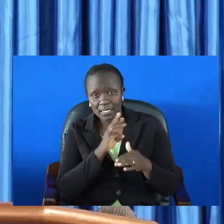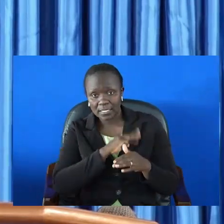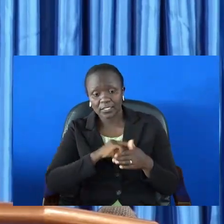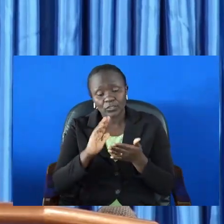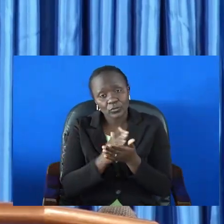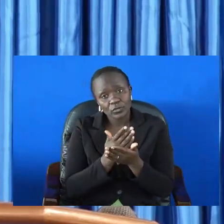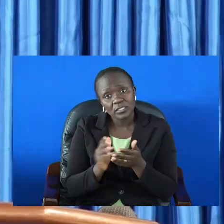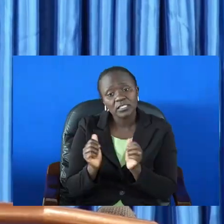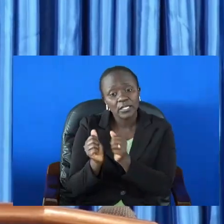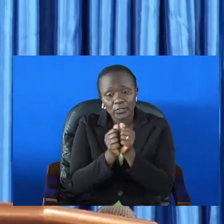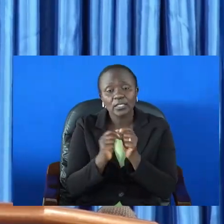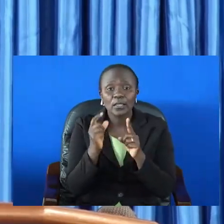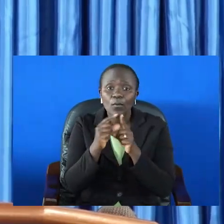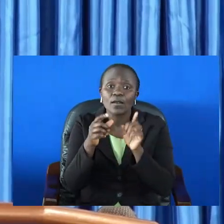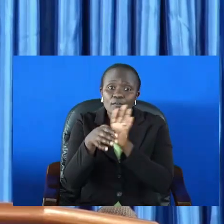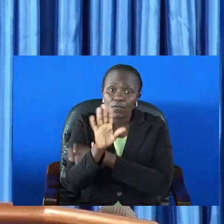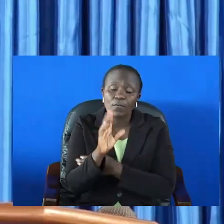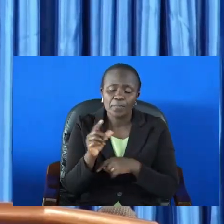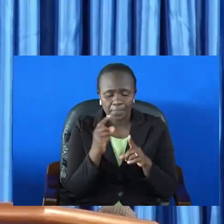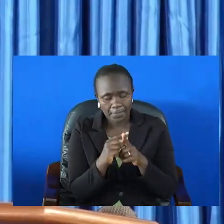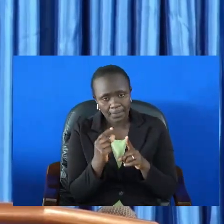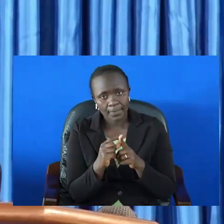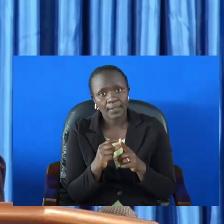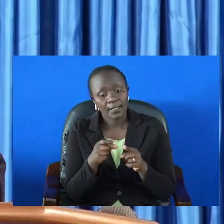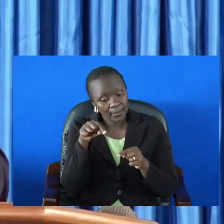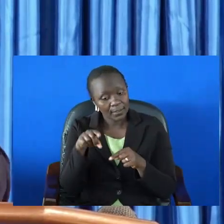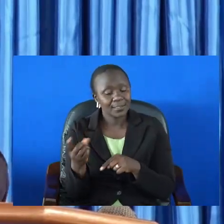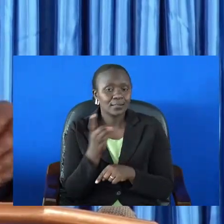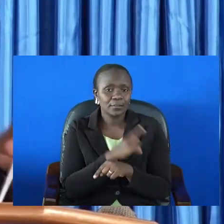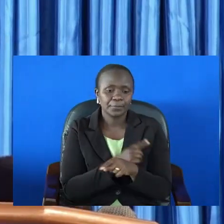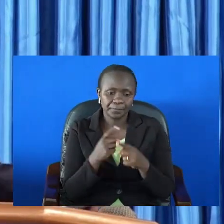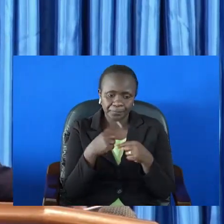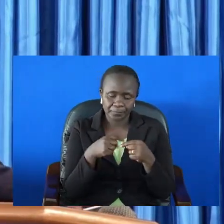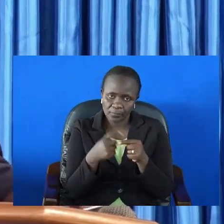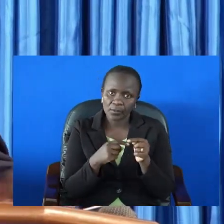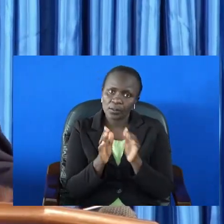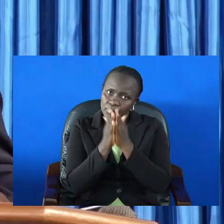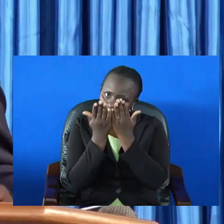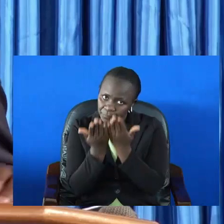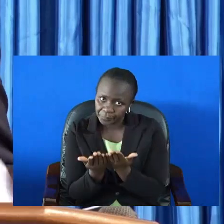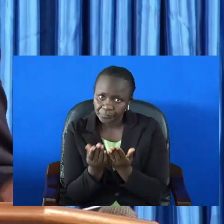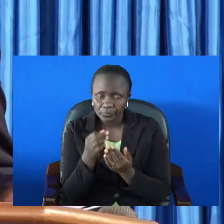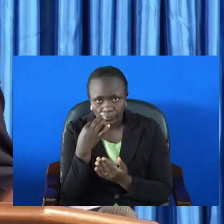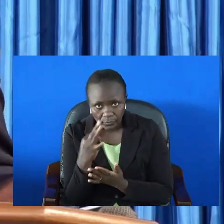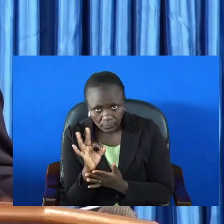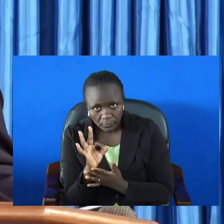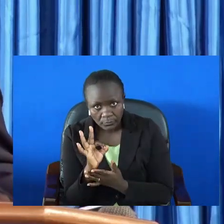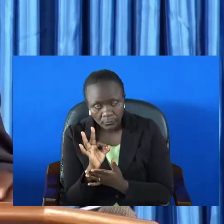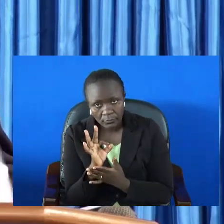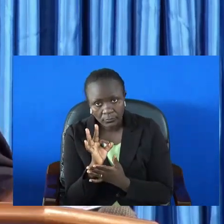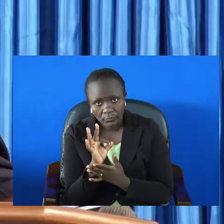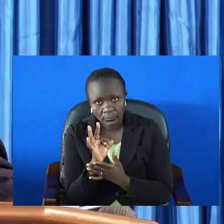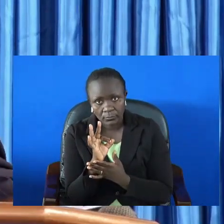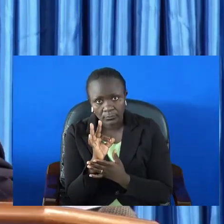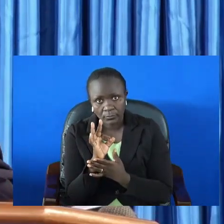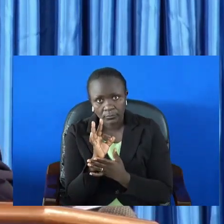the word of God. And the word of God this day comes from the book of